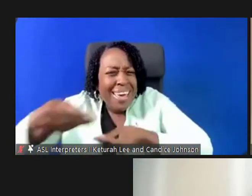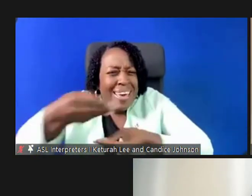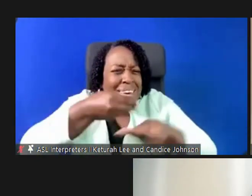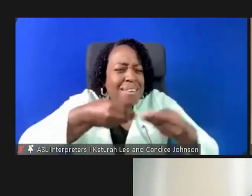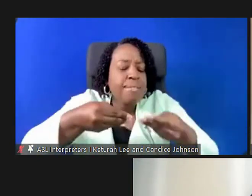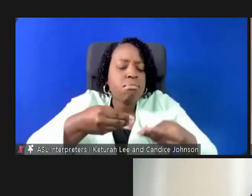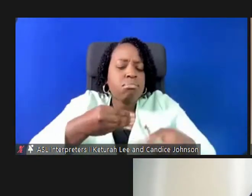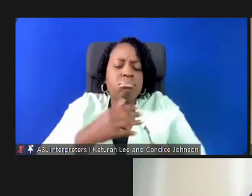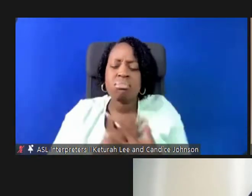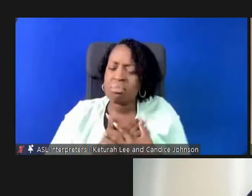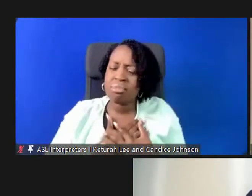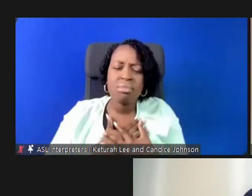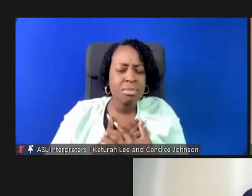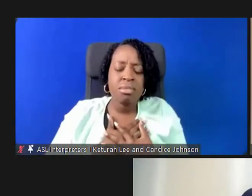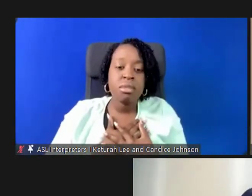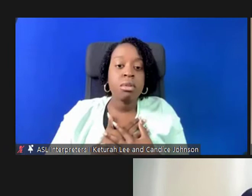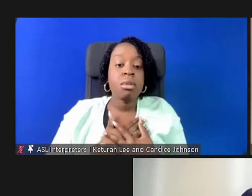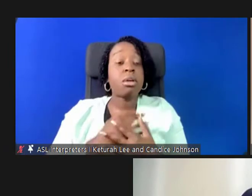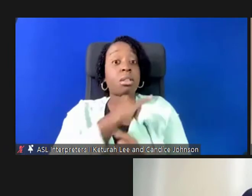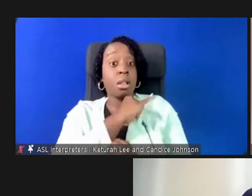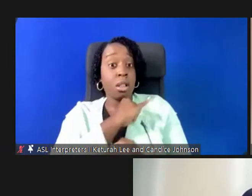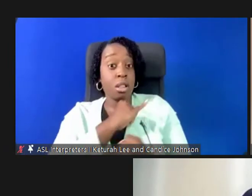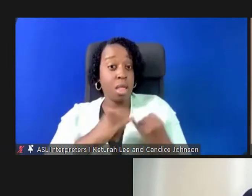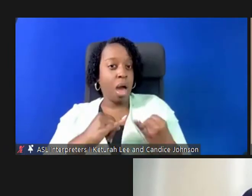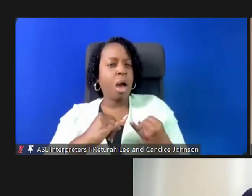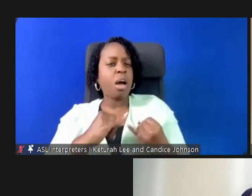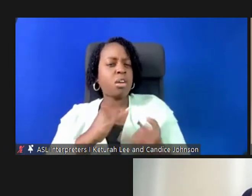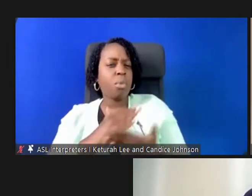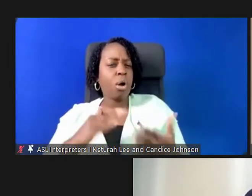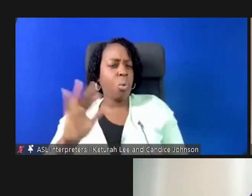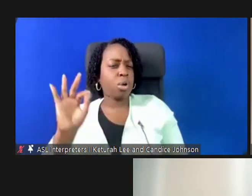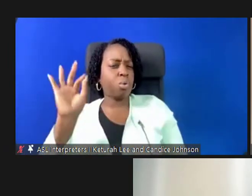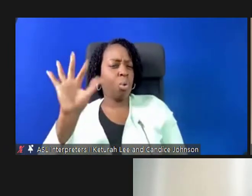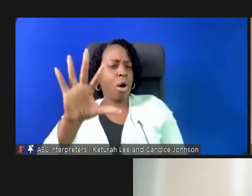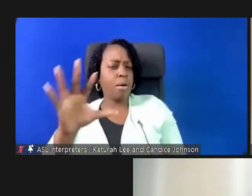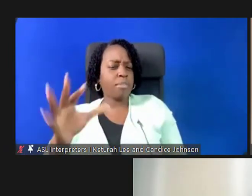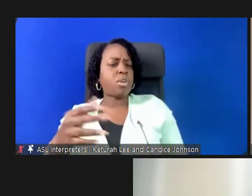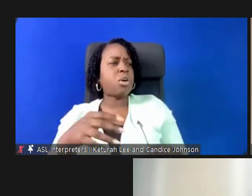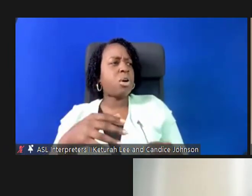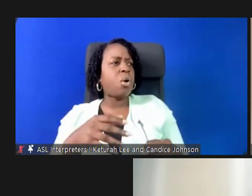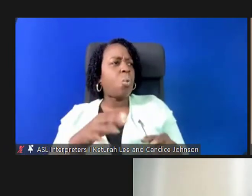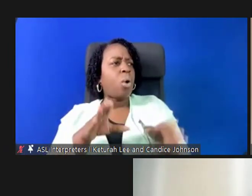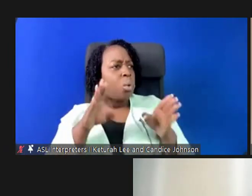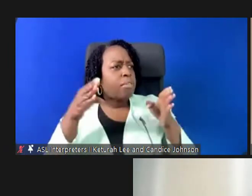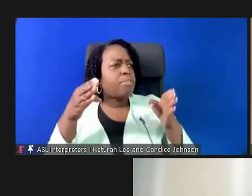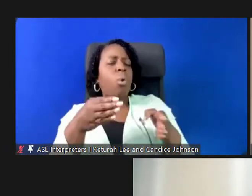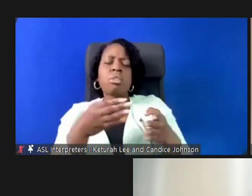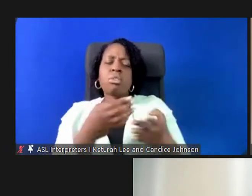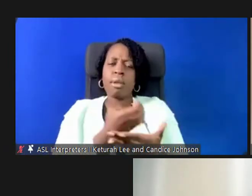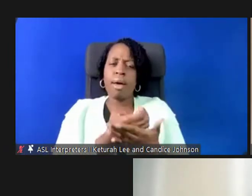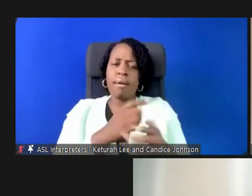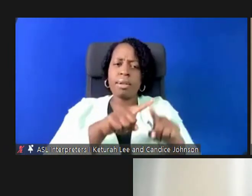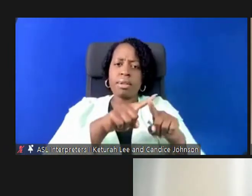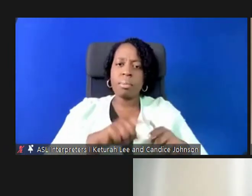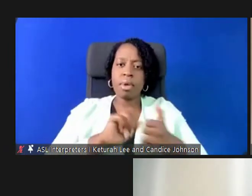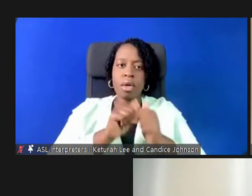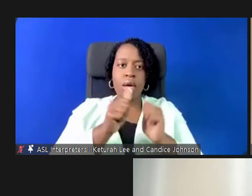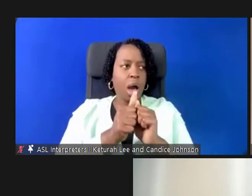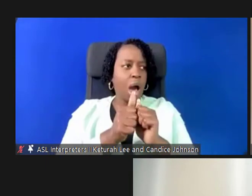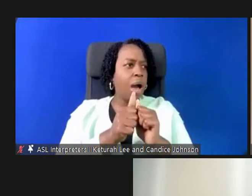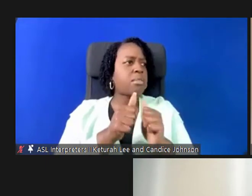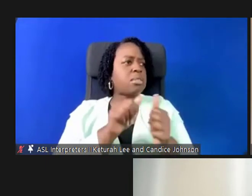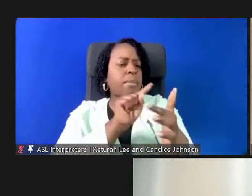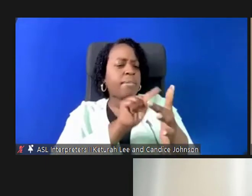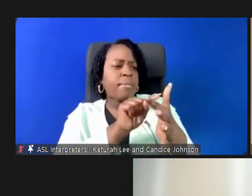then the last piece that I might offer is, again, in the evidence base, when we look at how some of these items move